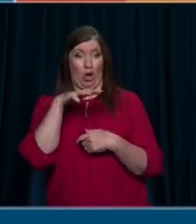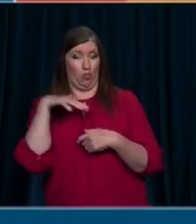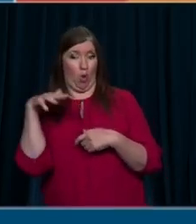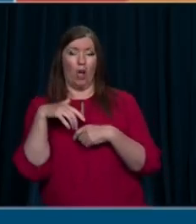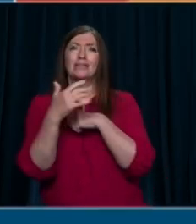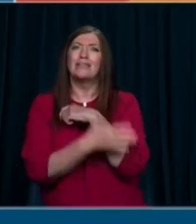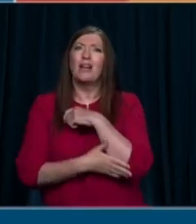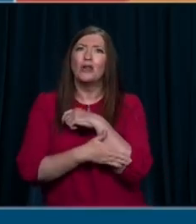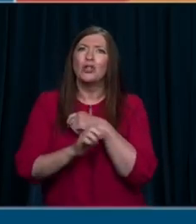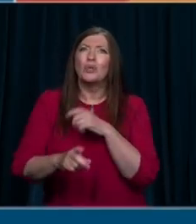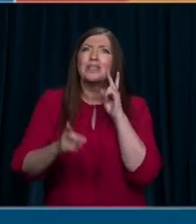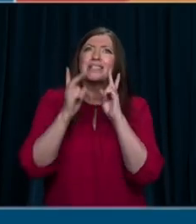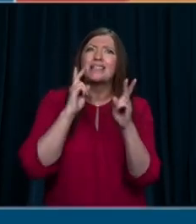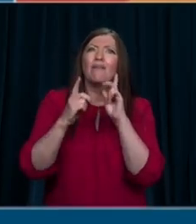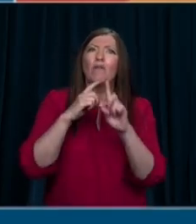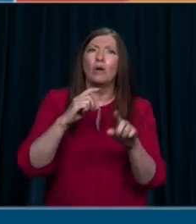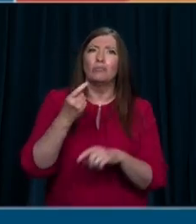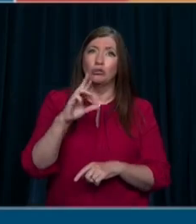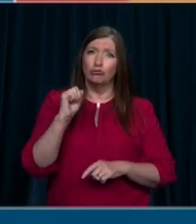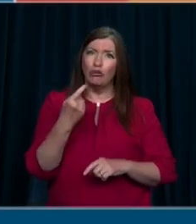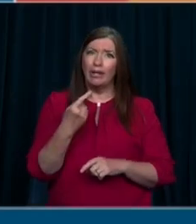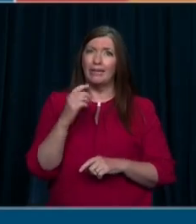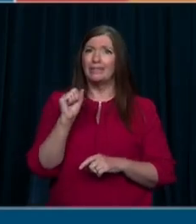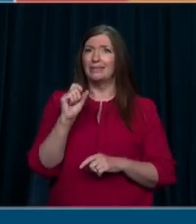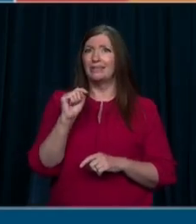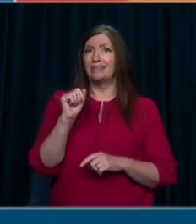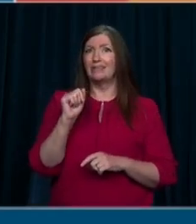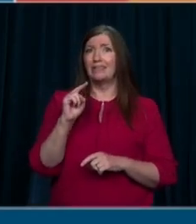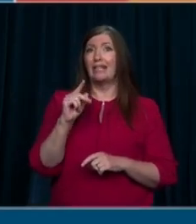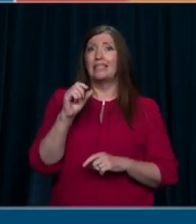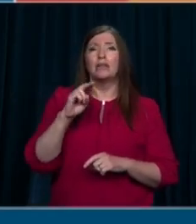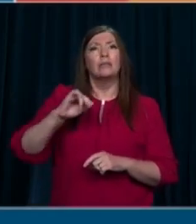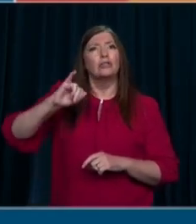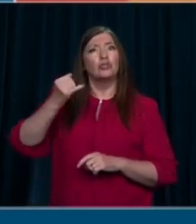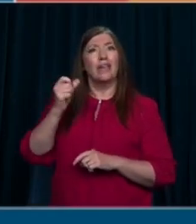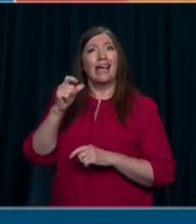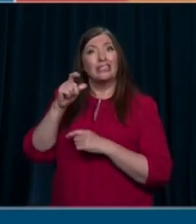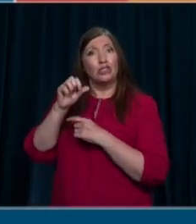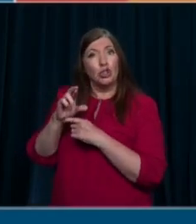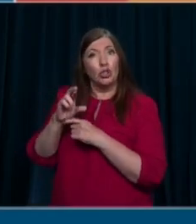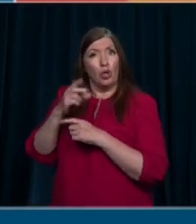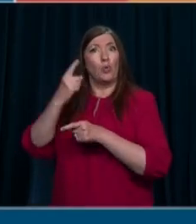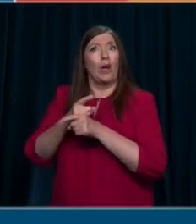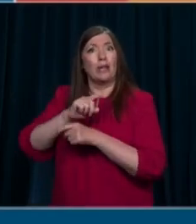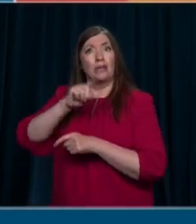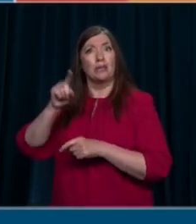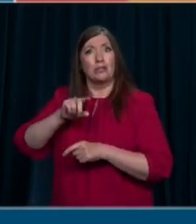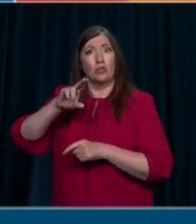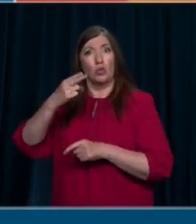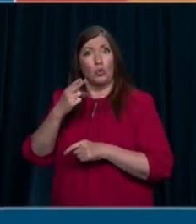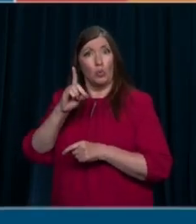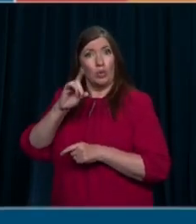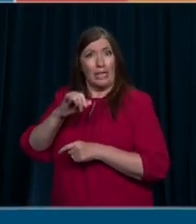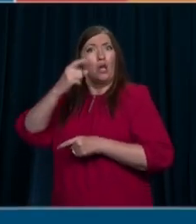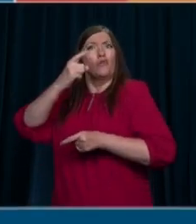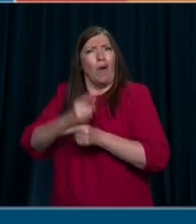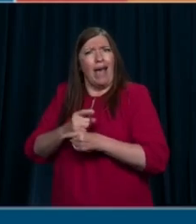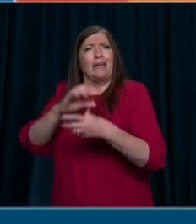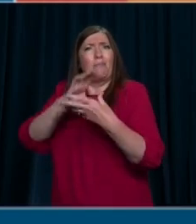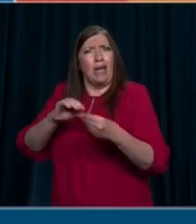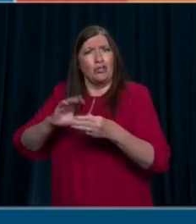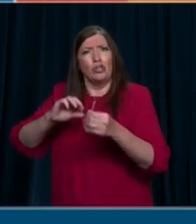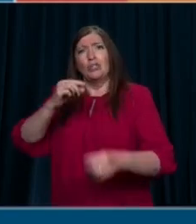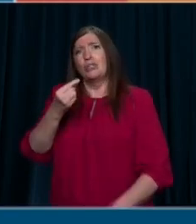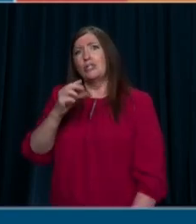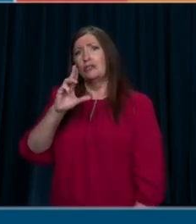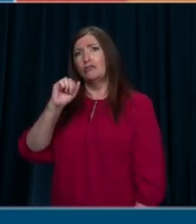country. You see it from Greg Stanton, who Jasser was right. Zuhdi correctly pointed out that Greg Stanton